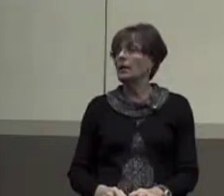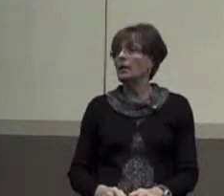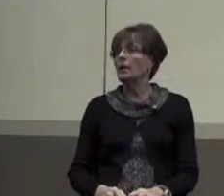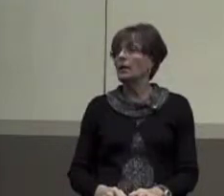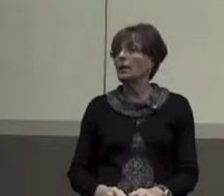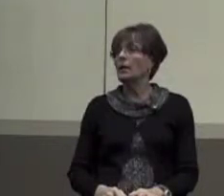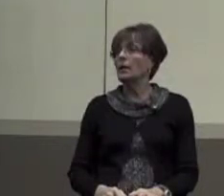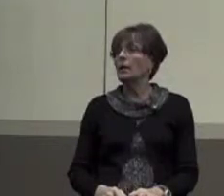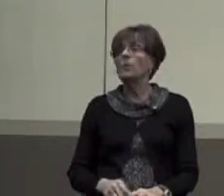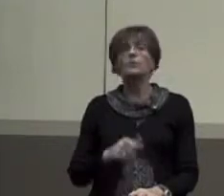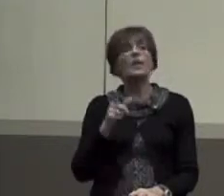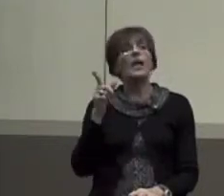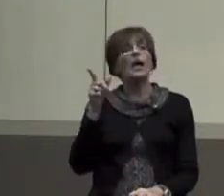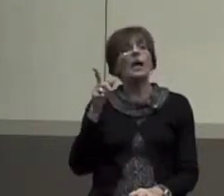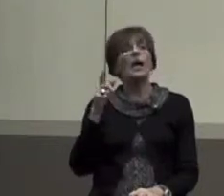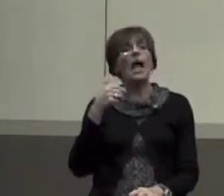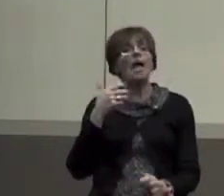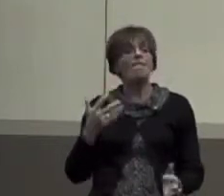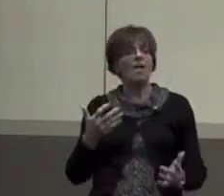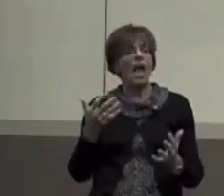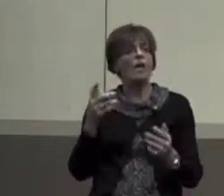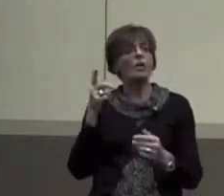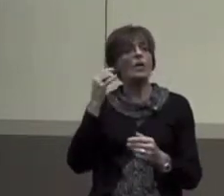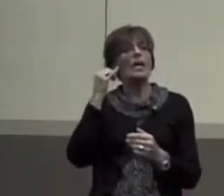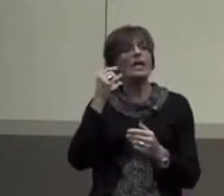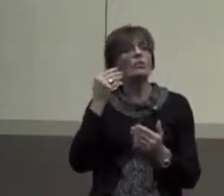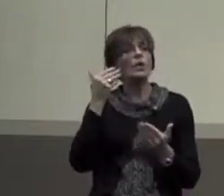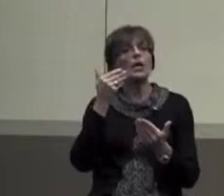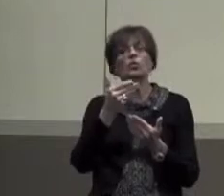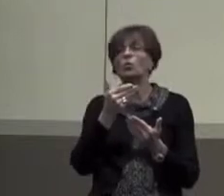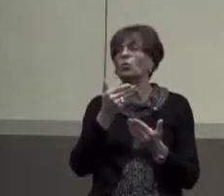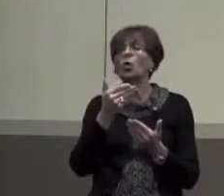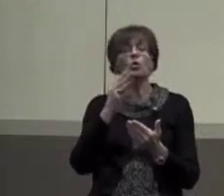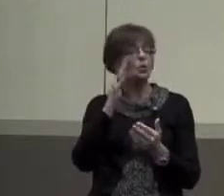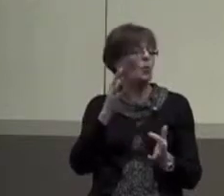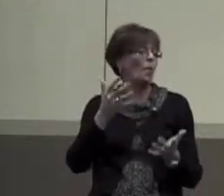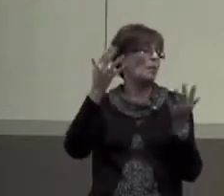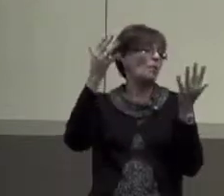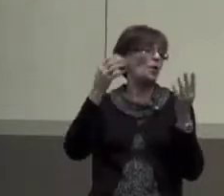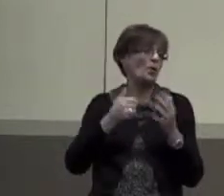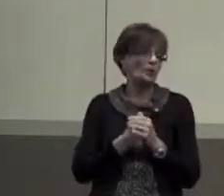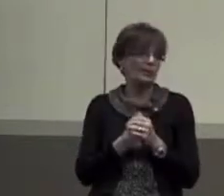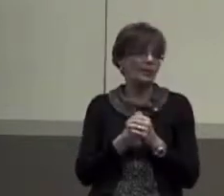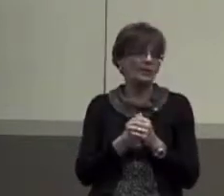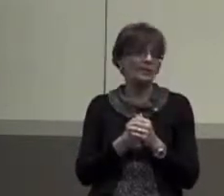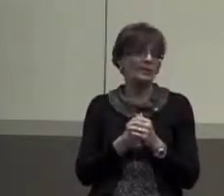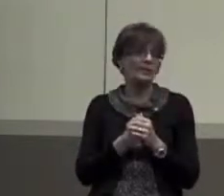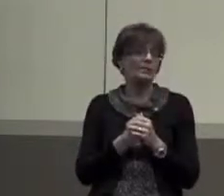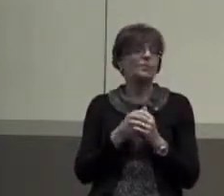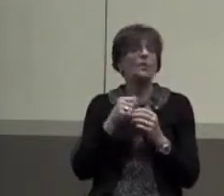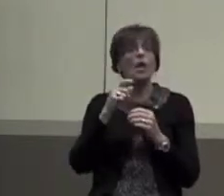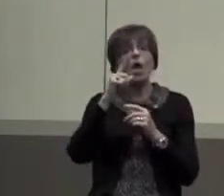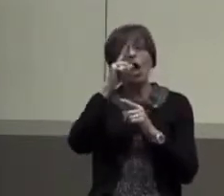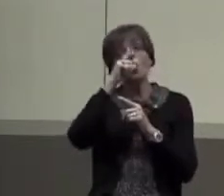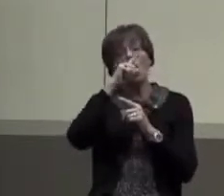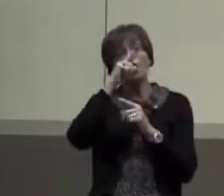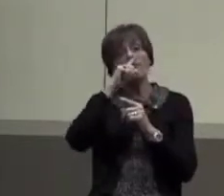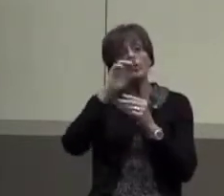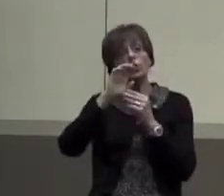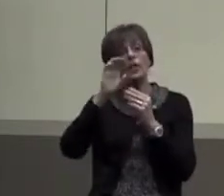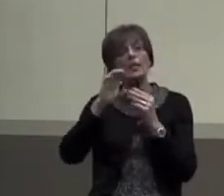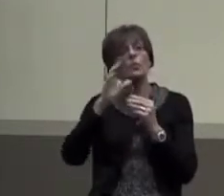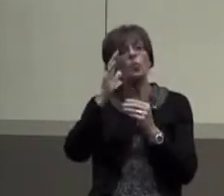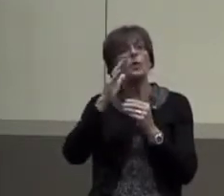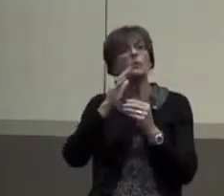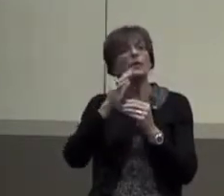Oh, and on here I have fire. If you get too close, you get burned. But an artificial consequence would be getting time